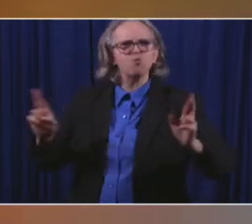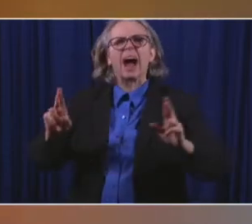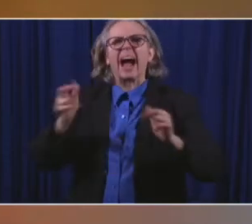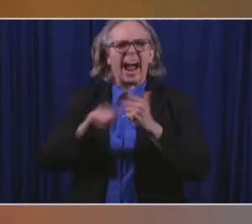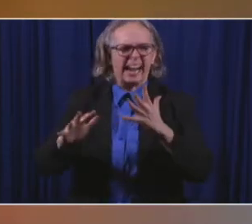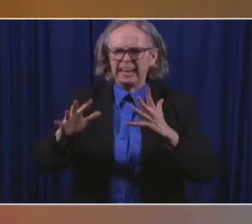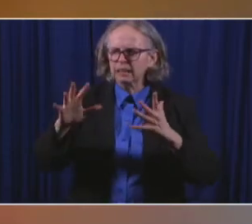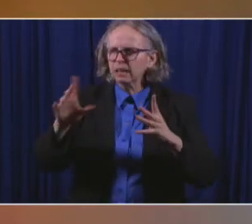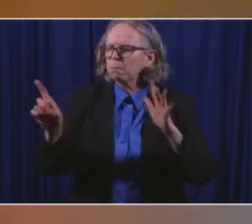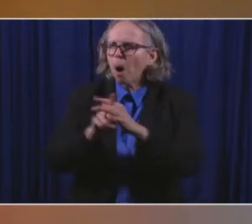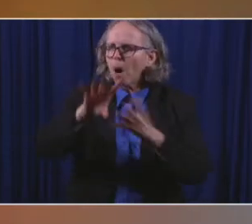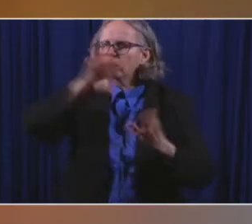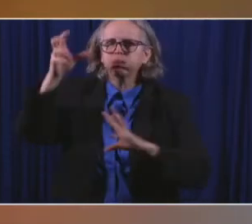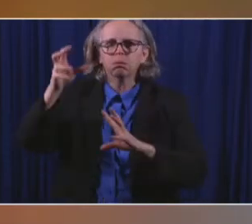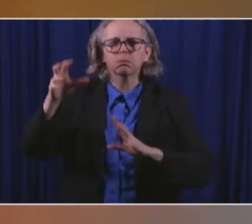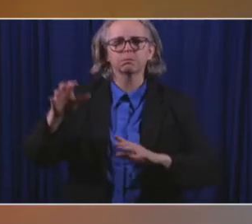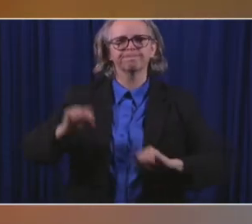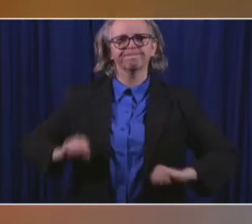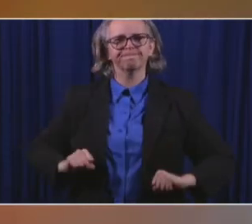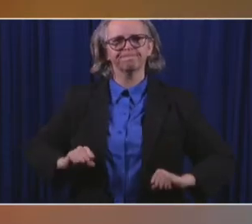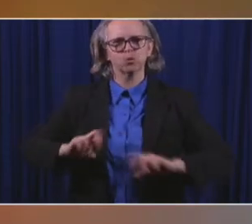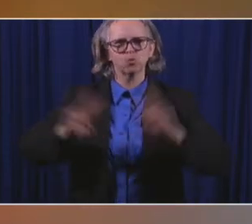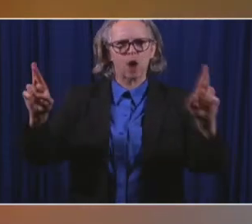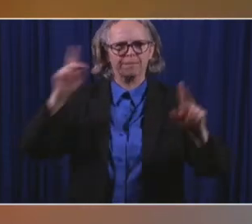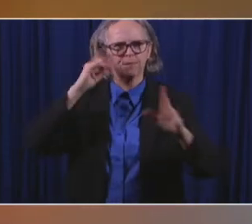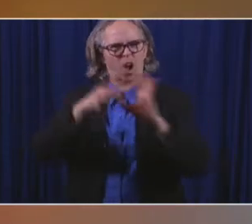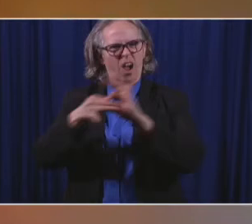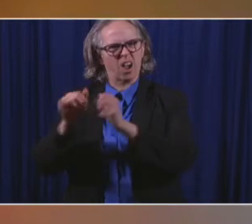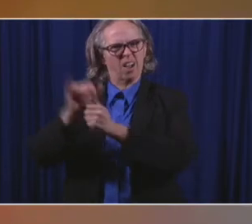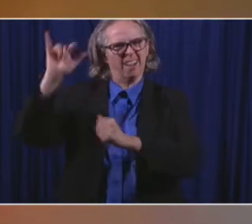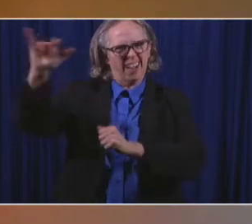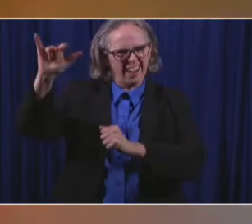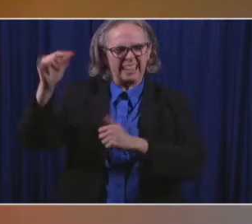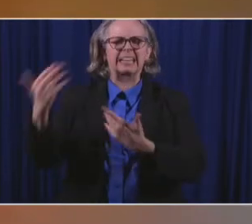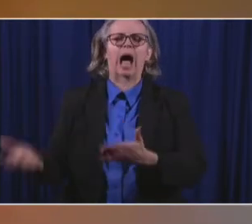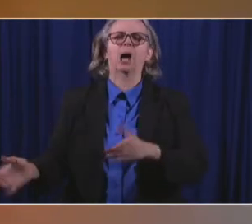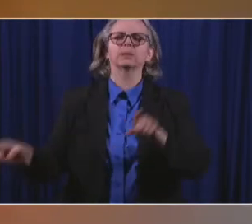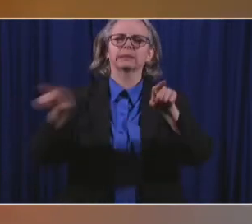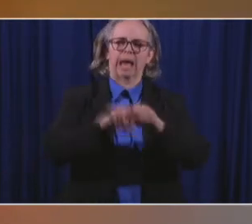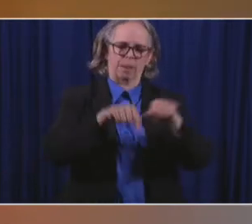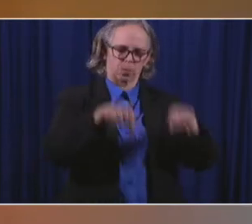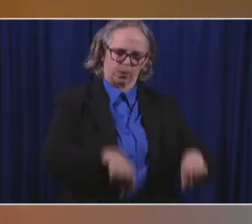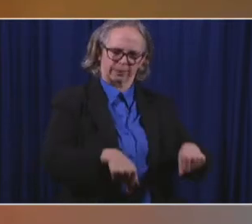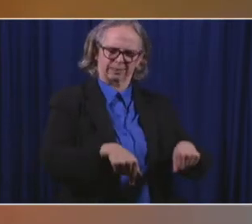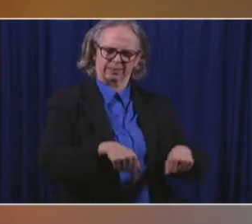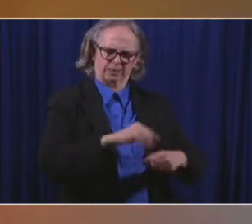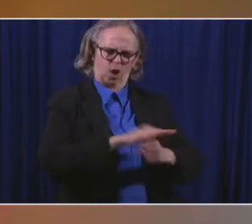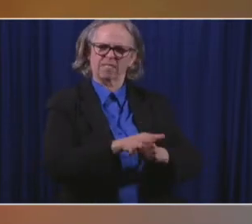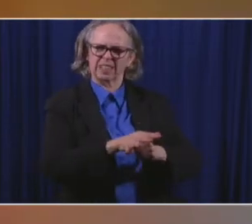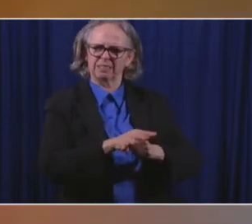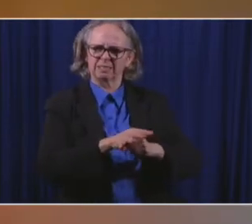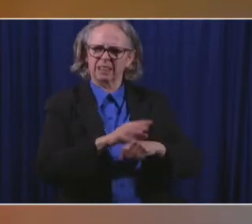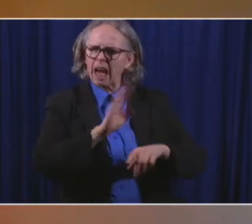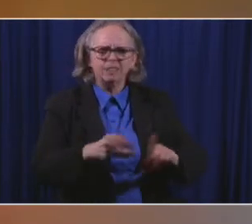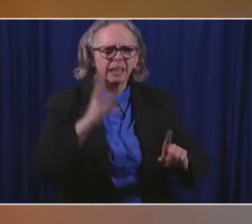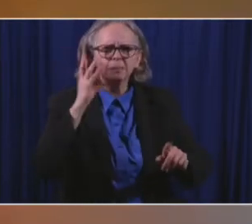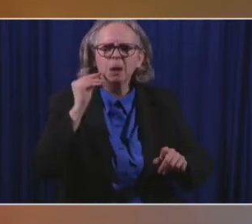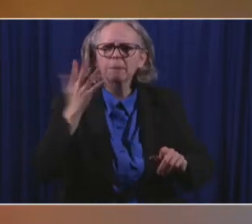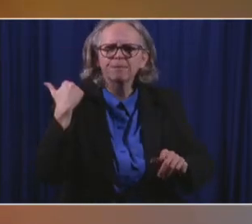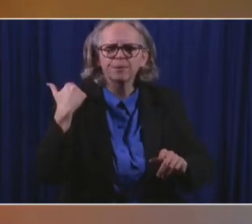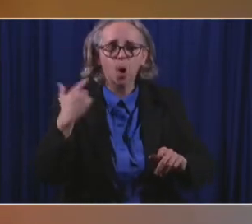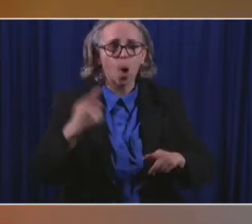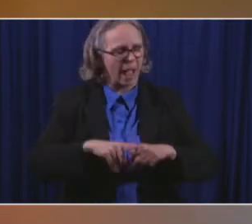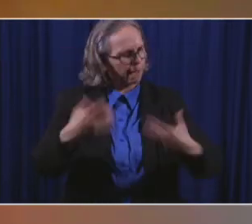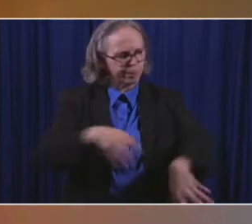of like leading during a pandemic, if you've never done it before, just being prepared for the unknown. So the lessons I've learned is resiliency